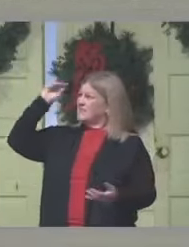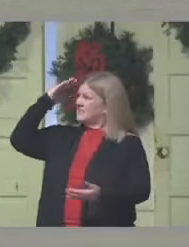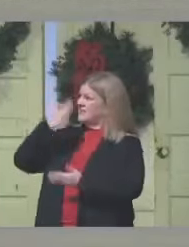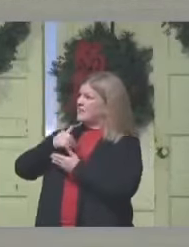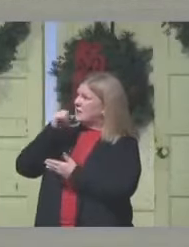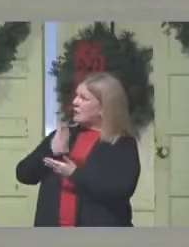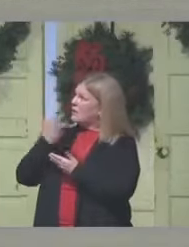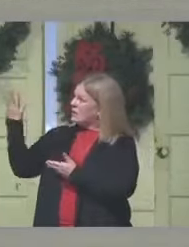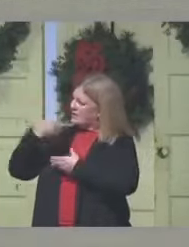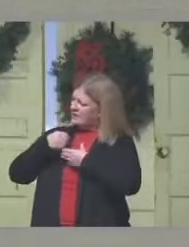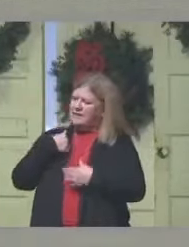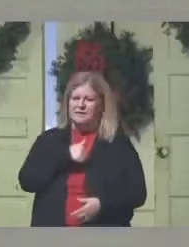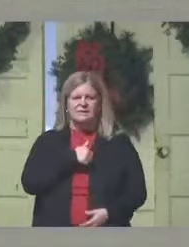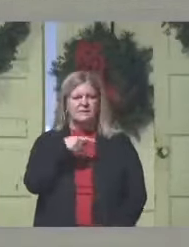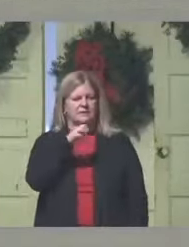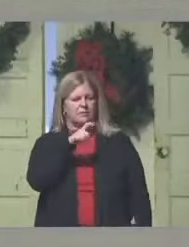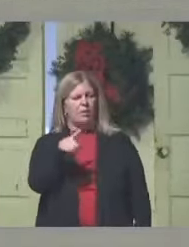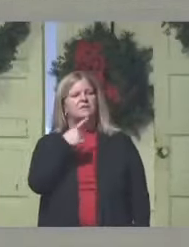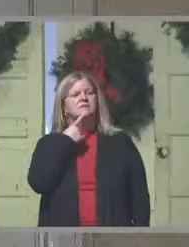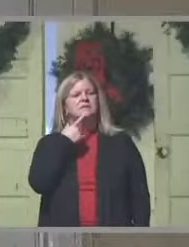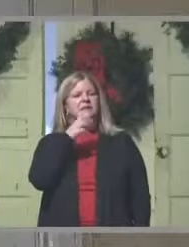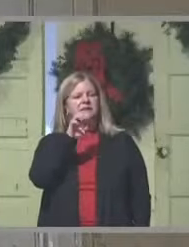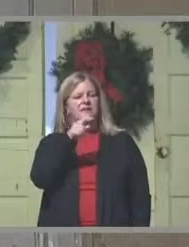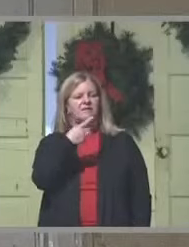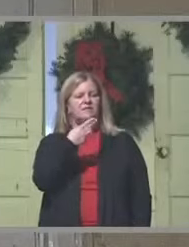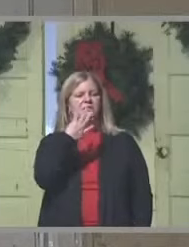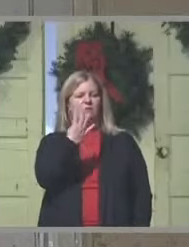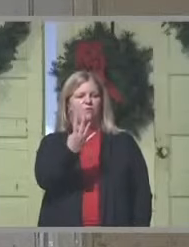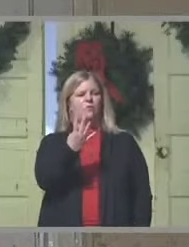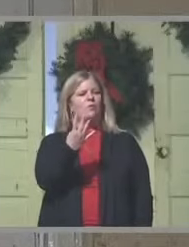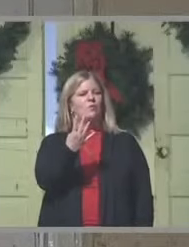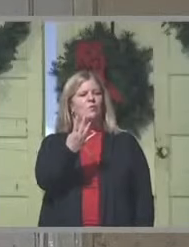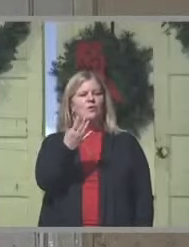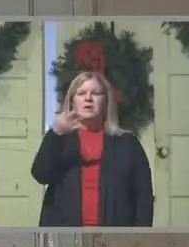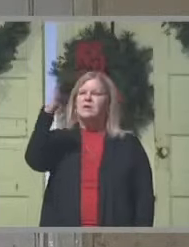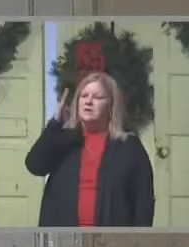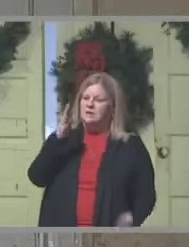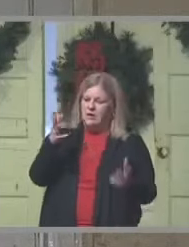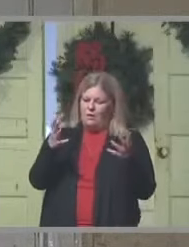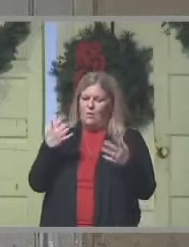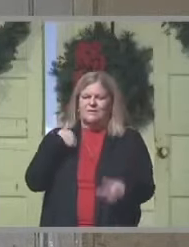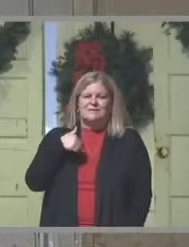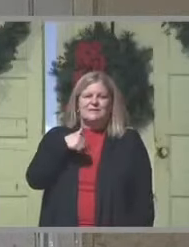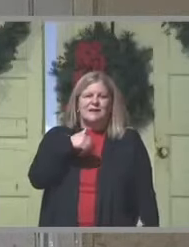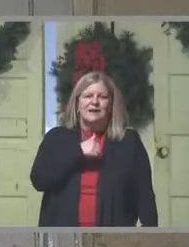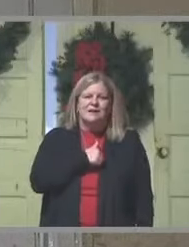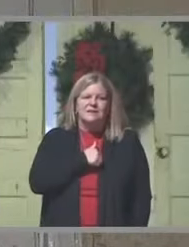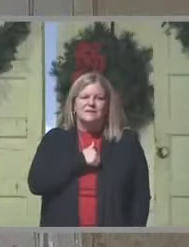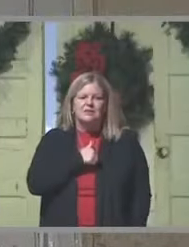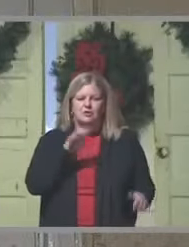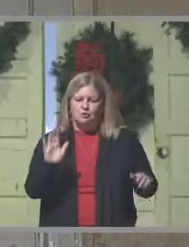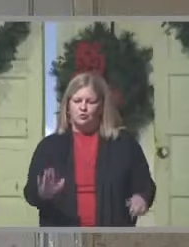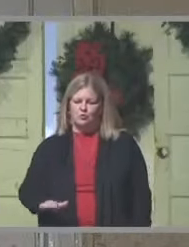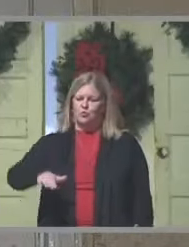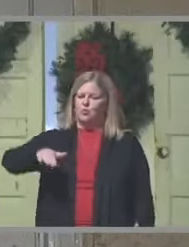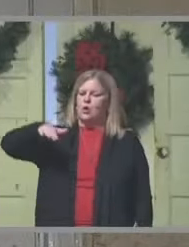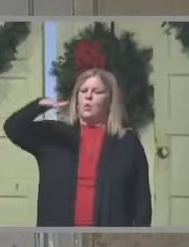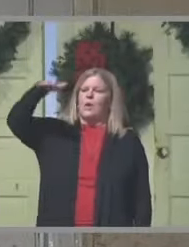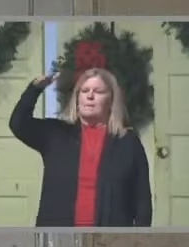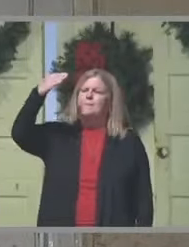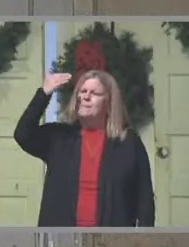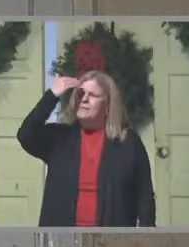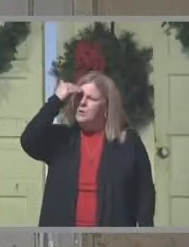Well, Paul expressed it this way in Ephesians 4. God wants us to grow up, to know the